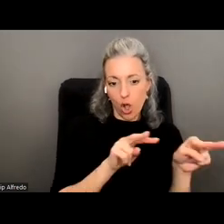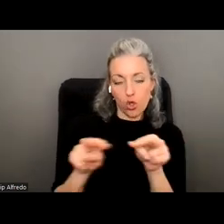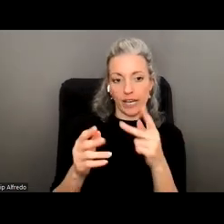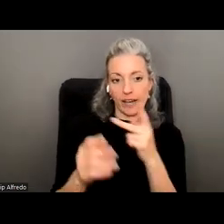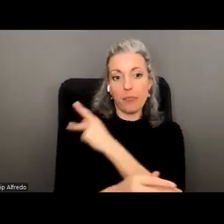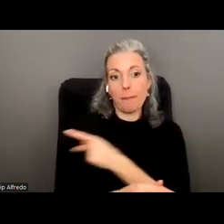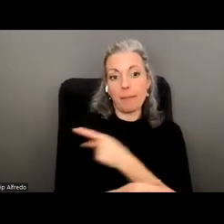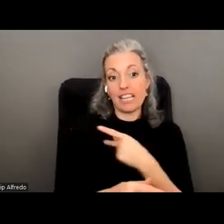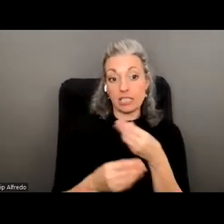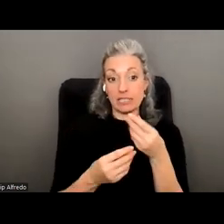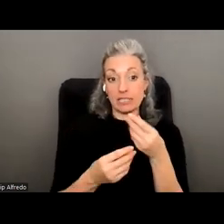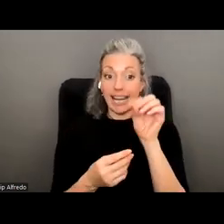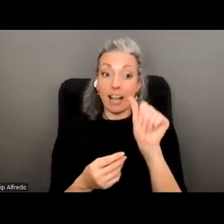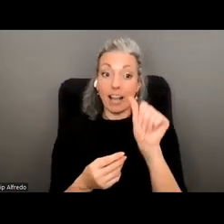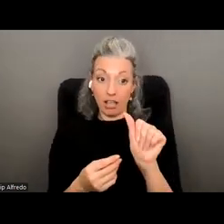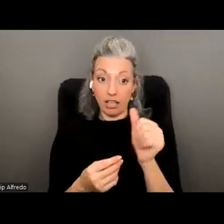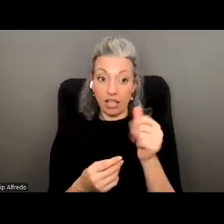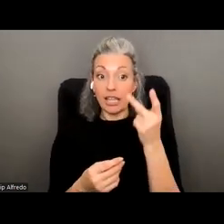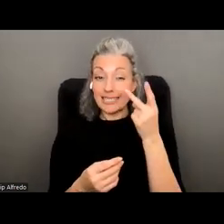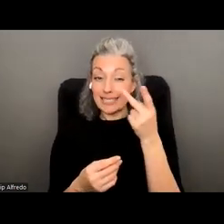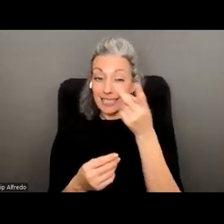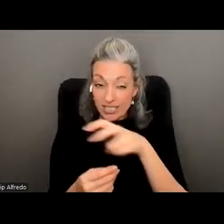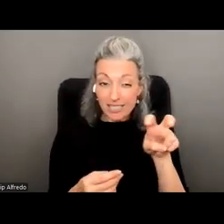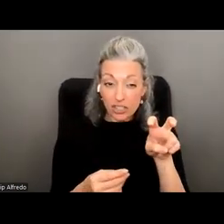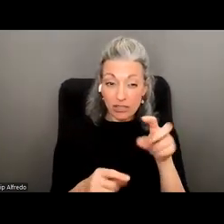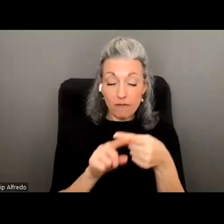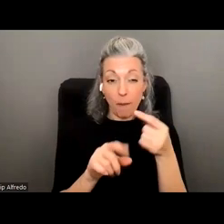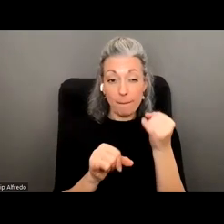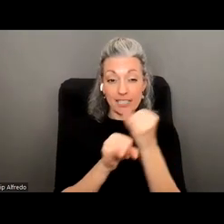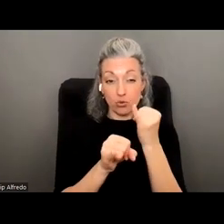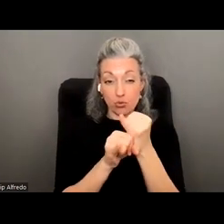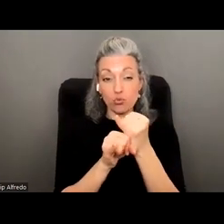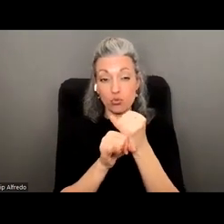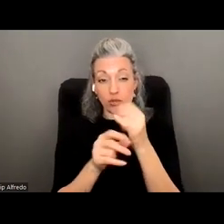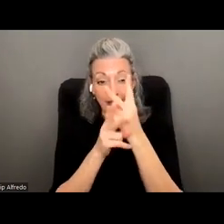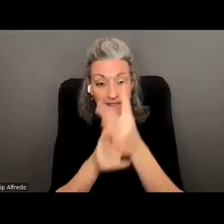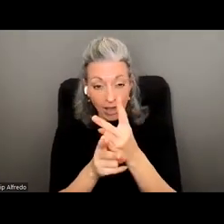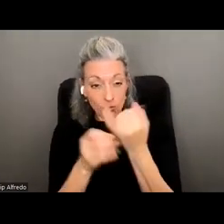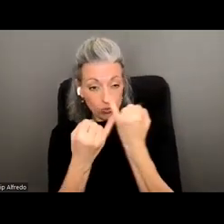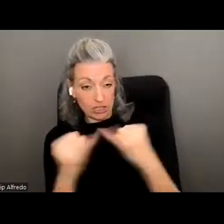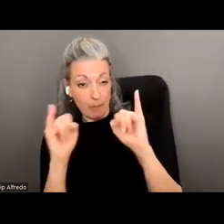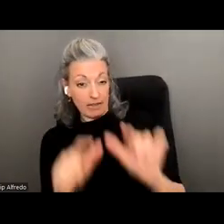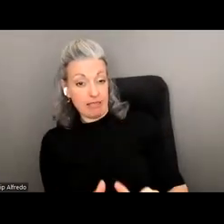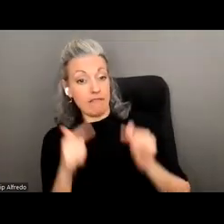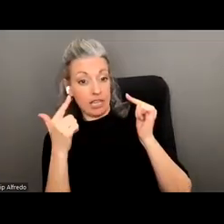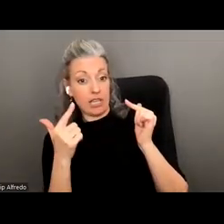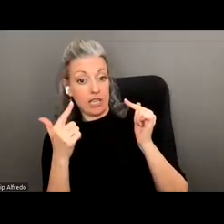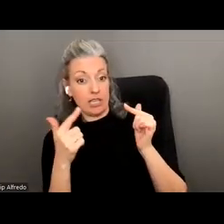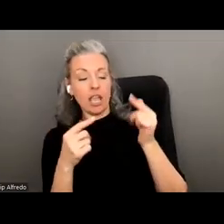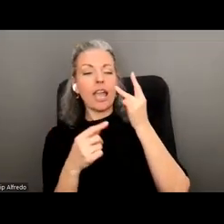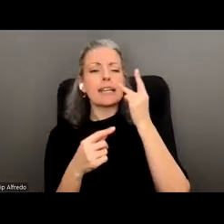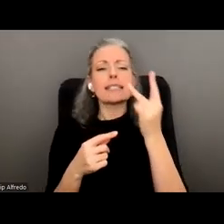seeing about that transition from having institutional care to independent living, and seeing what